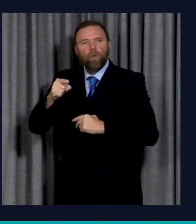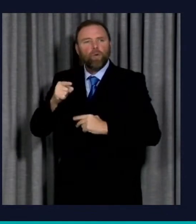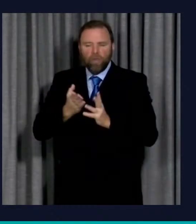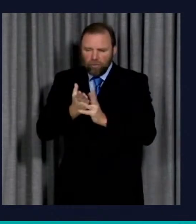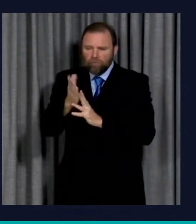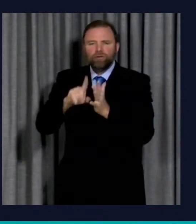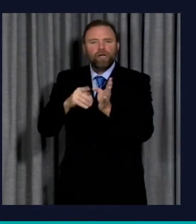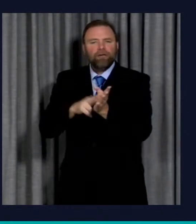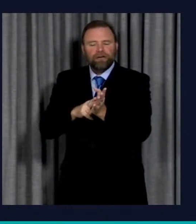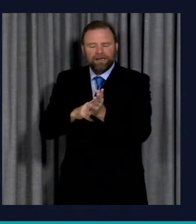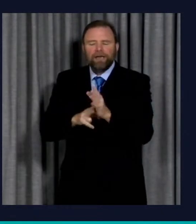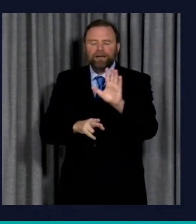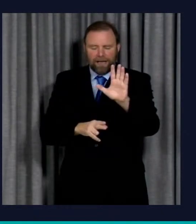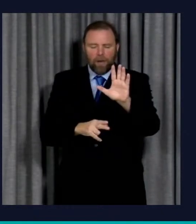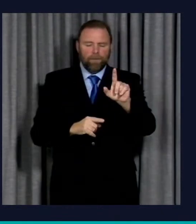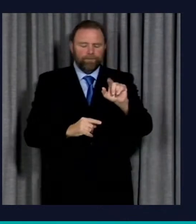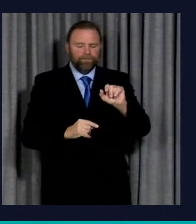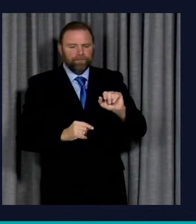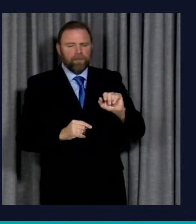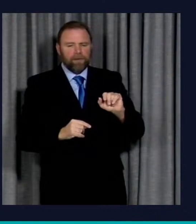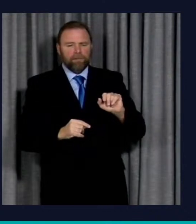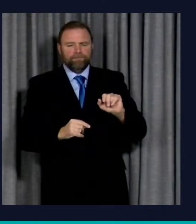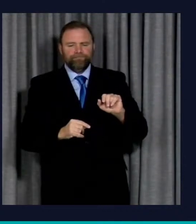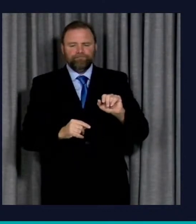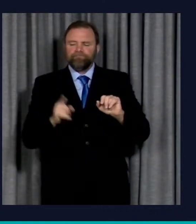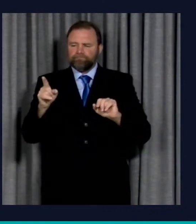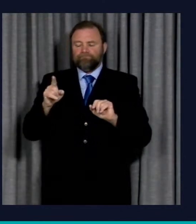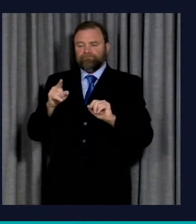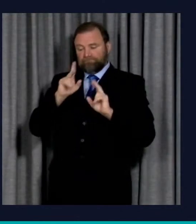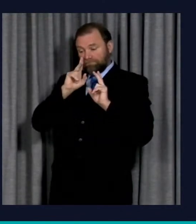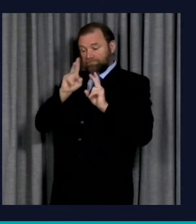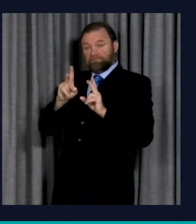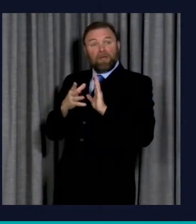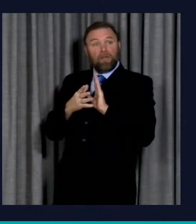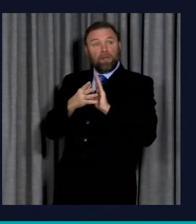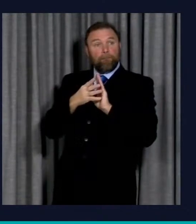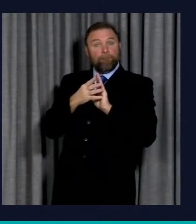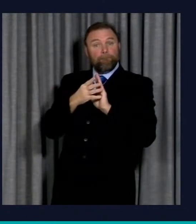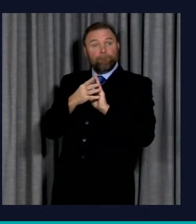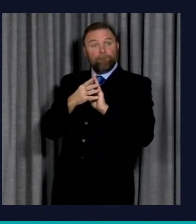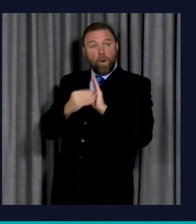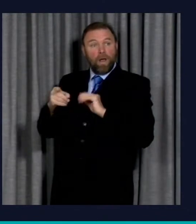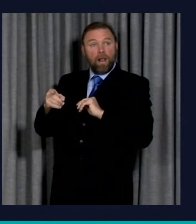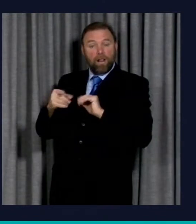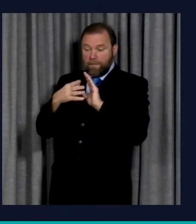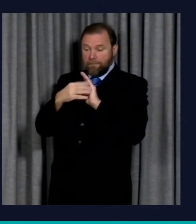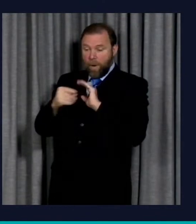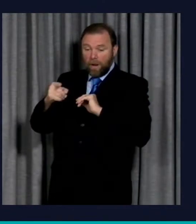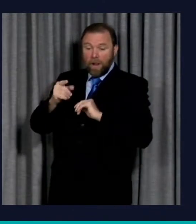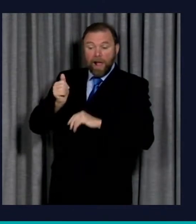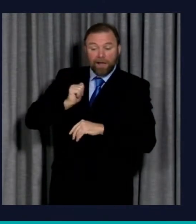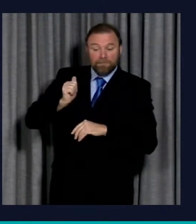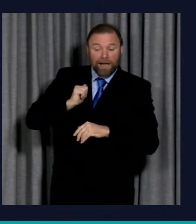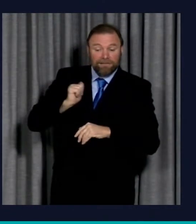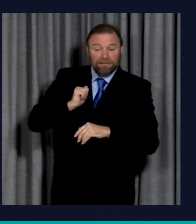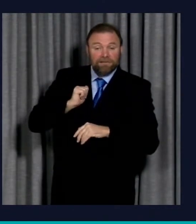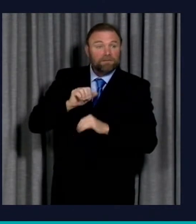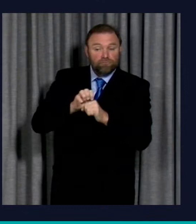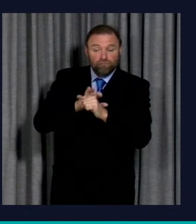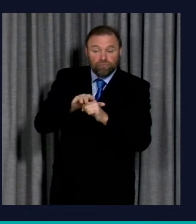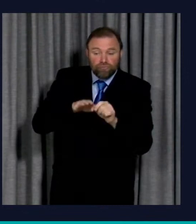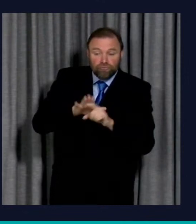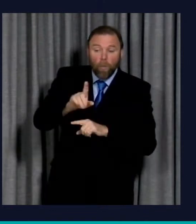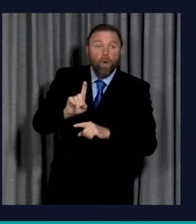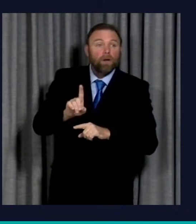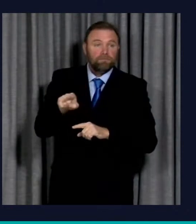January. Now, the modelling that we see tells us that we have to expect a